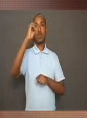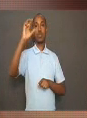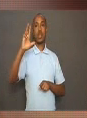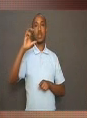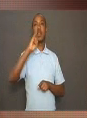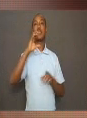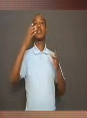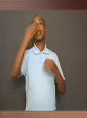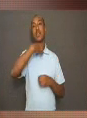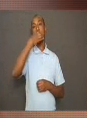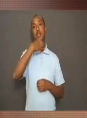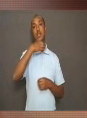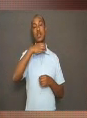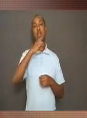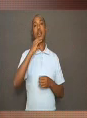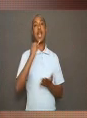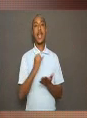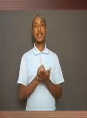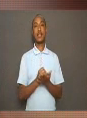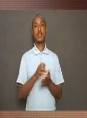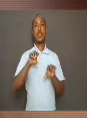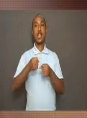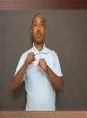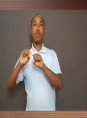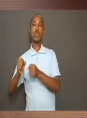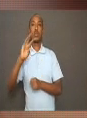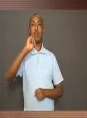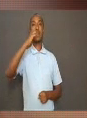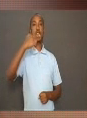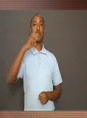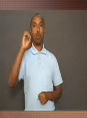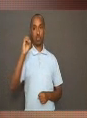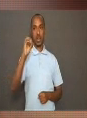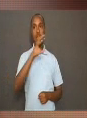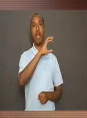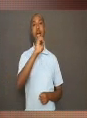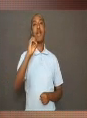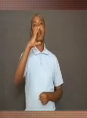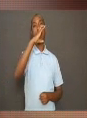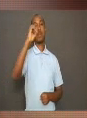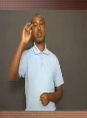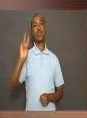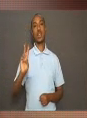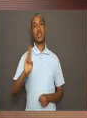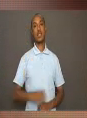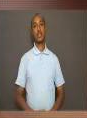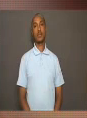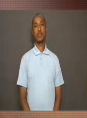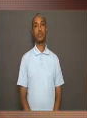heated, it decomposes to magnesium oxide and carbon